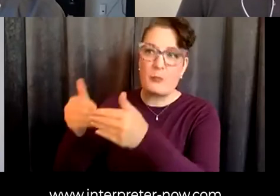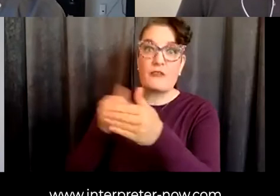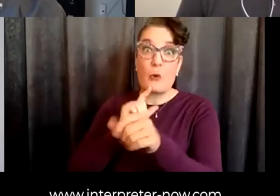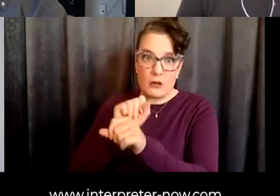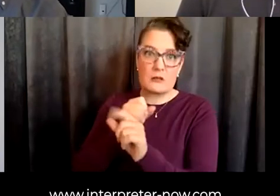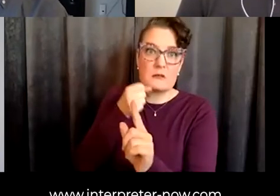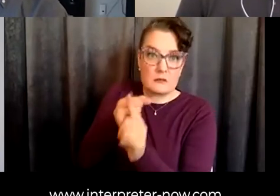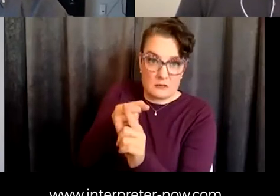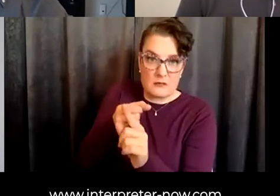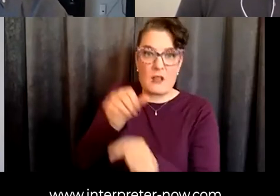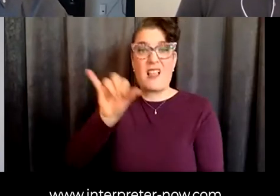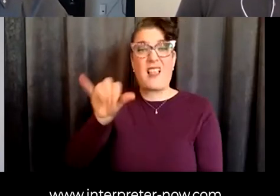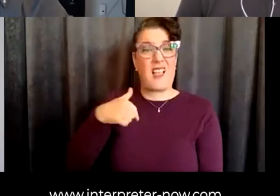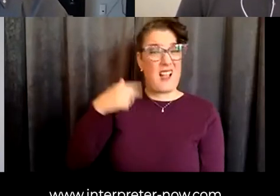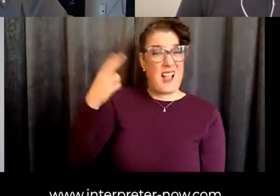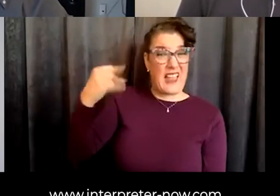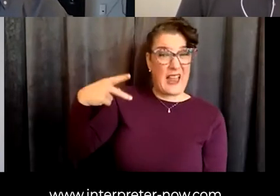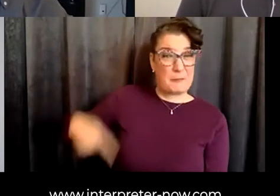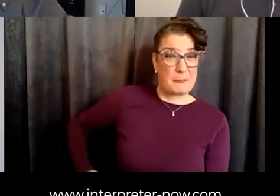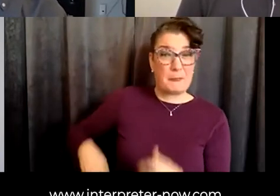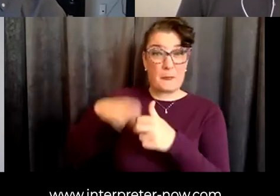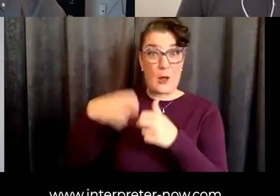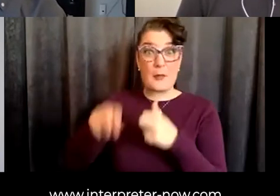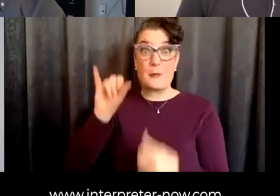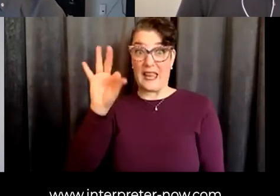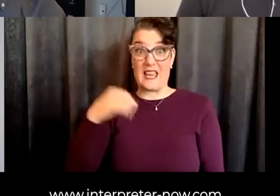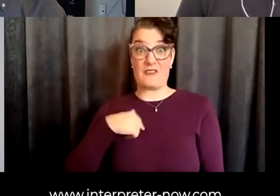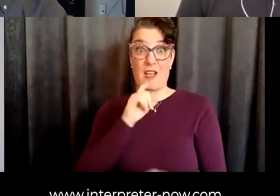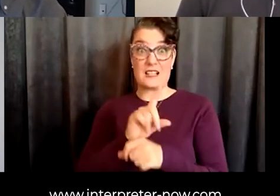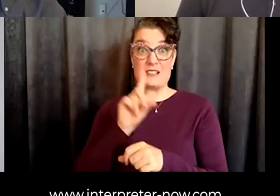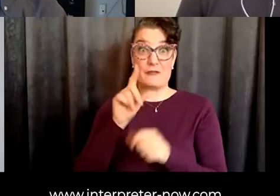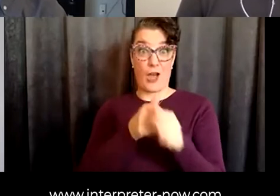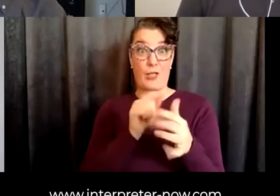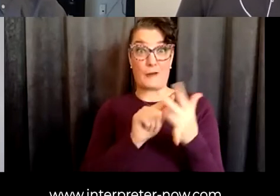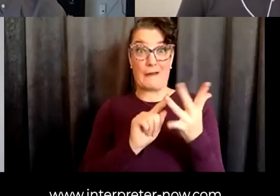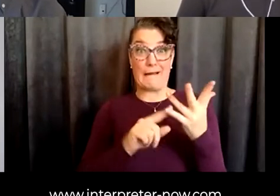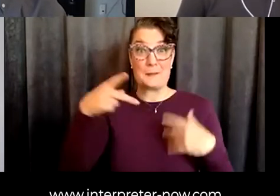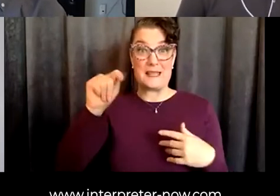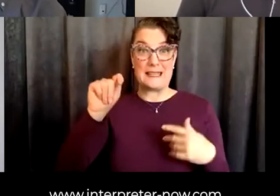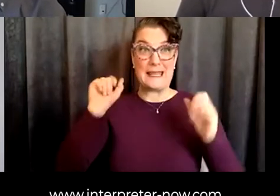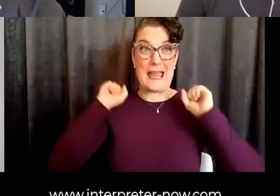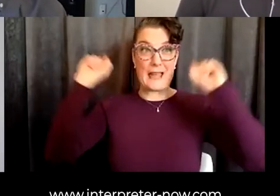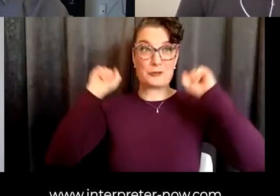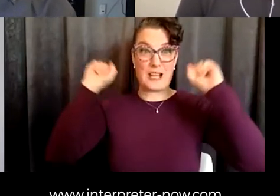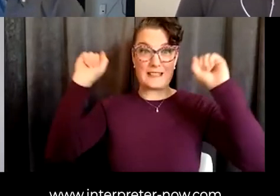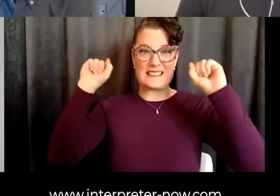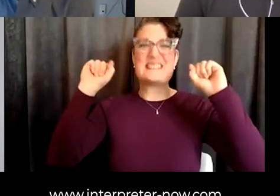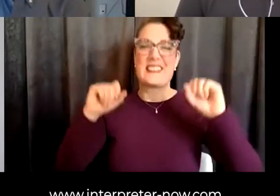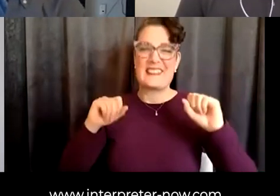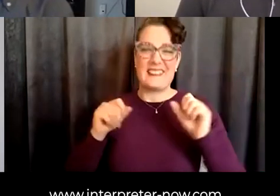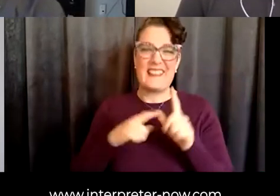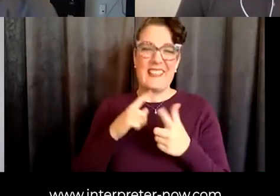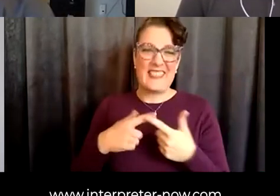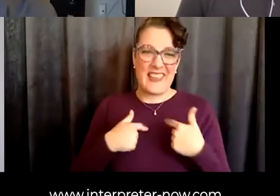like, I have hip issues. If only I did the exercises my physical therapist gave me, then I could avoid the